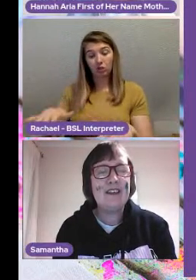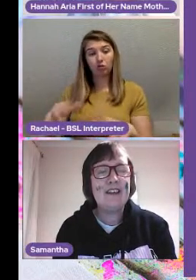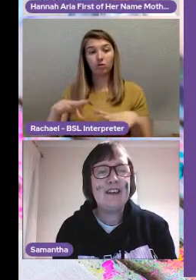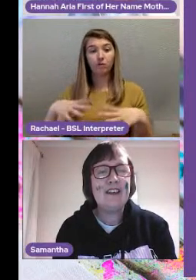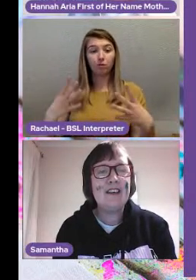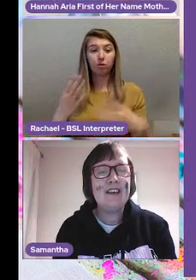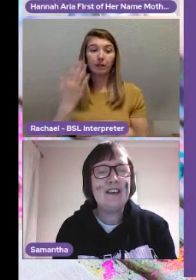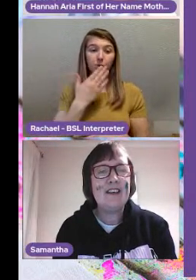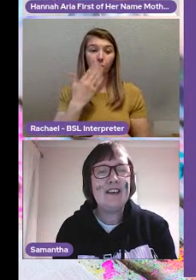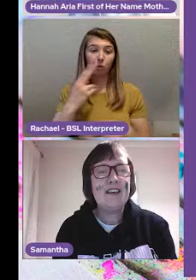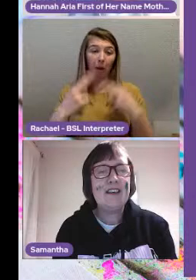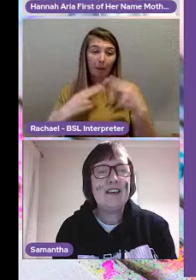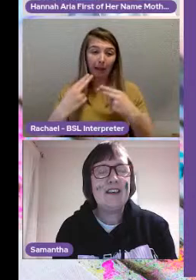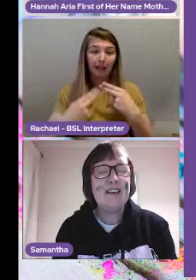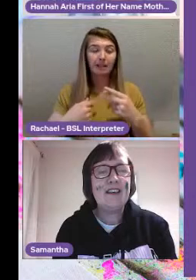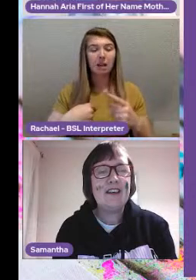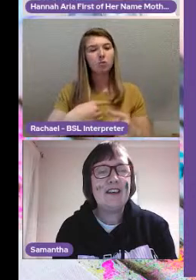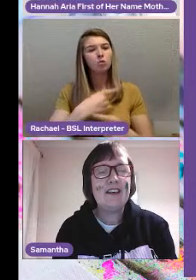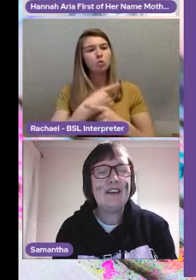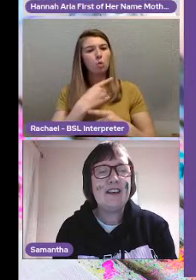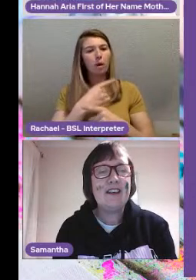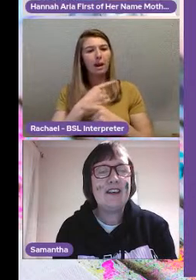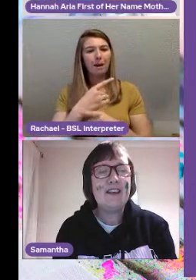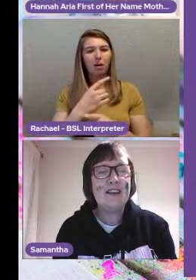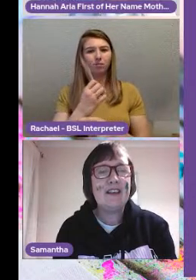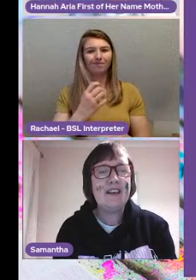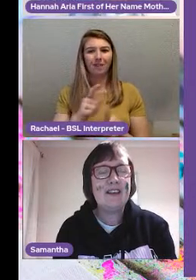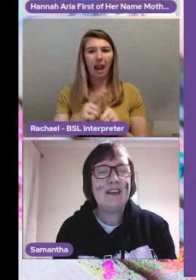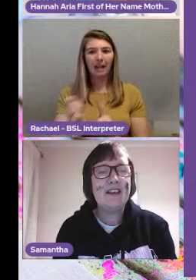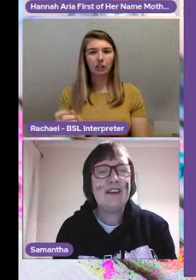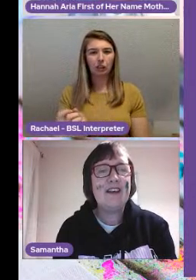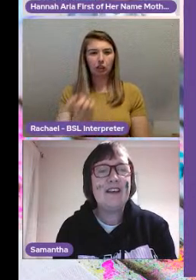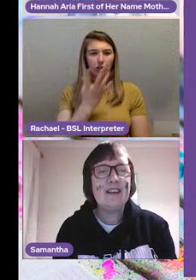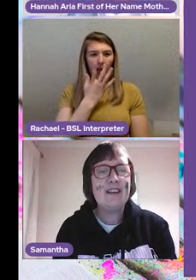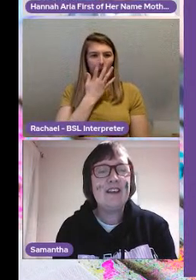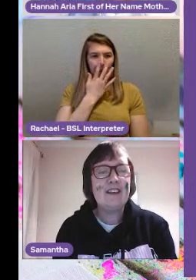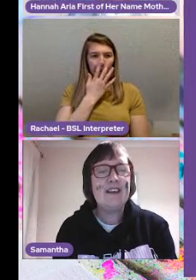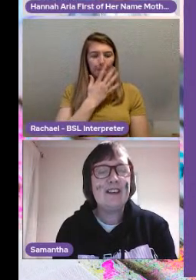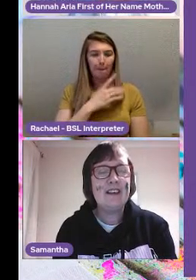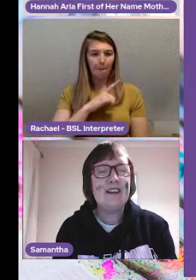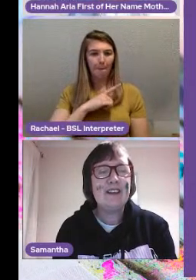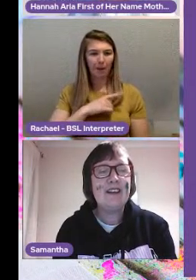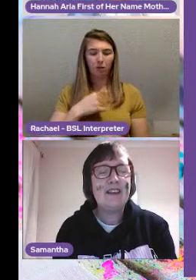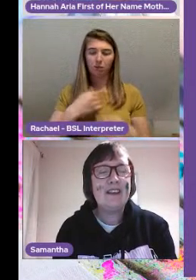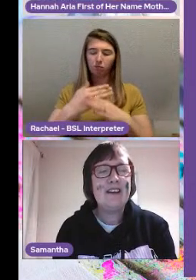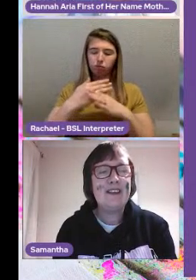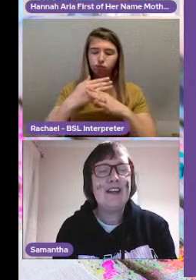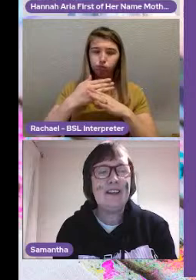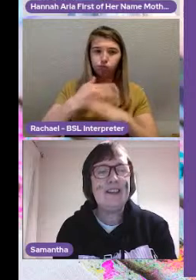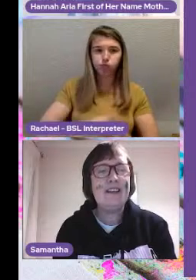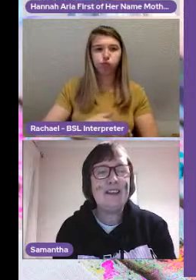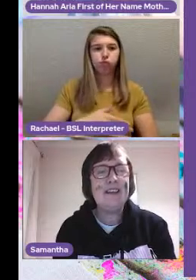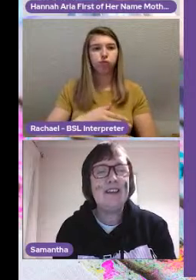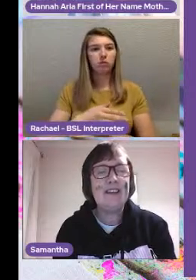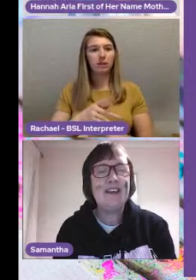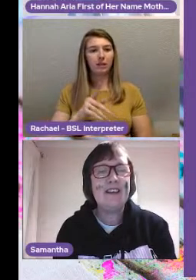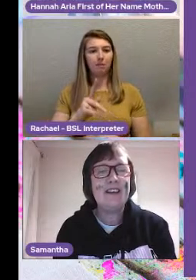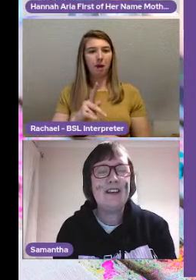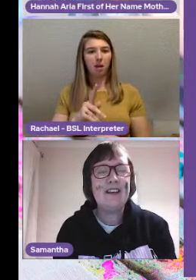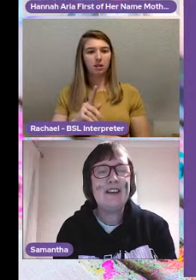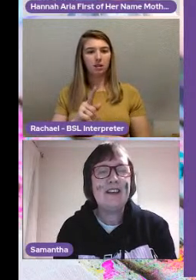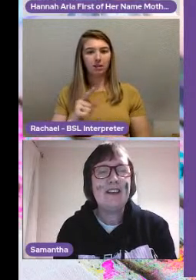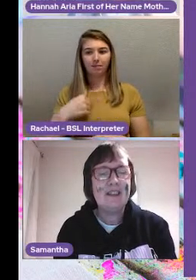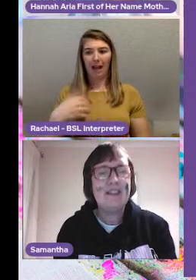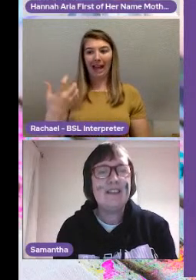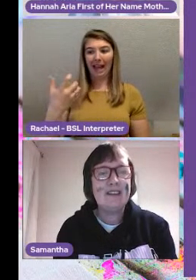was talking about the feeling of like shame that you can have, because like I work really hard, but my